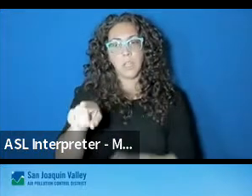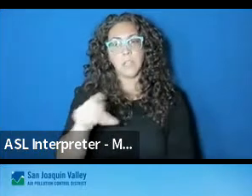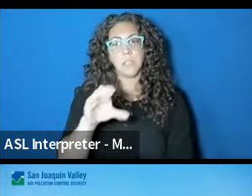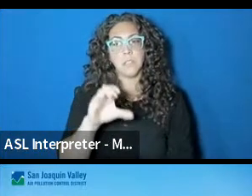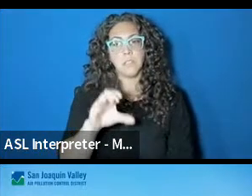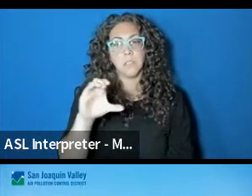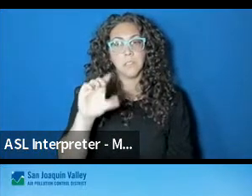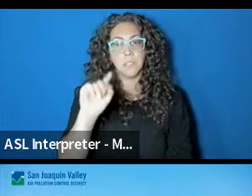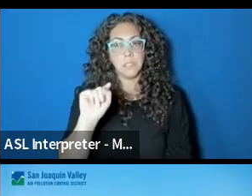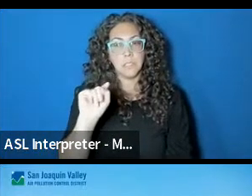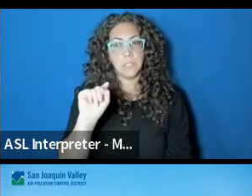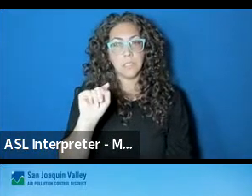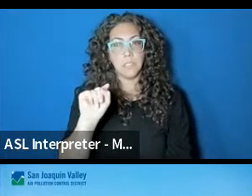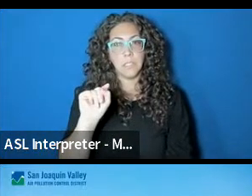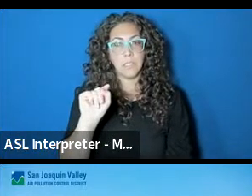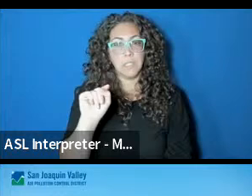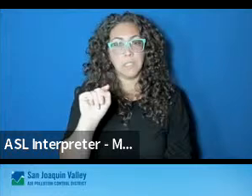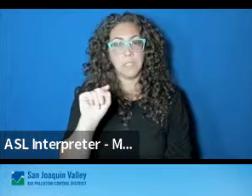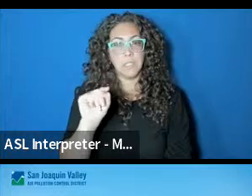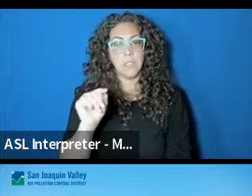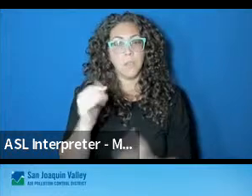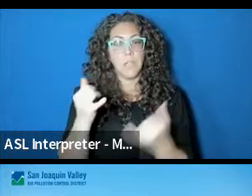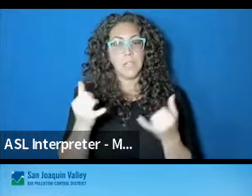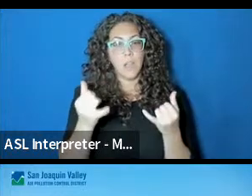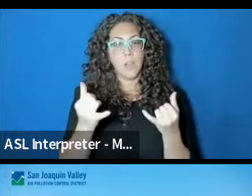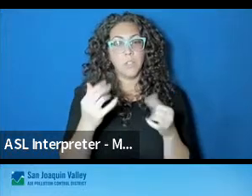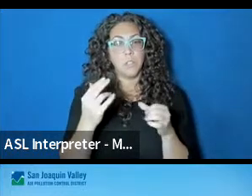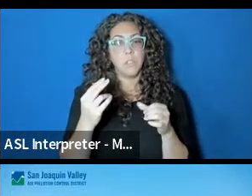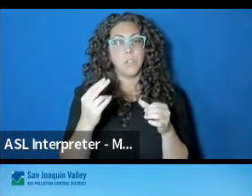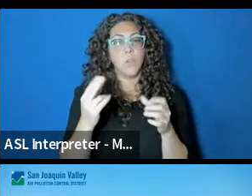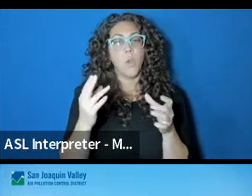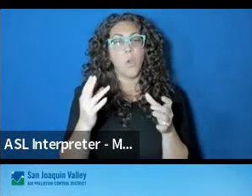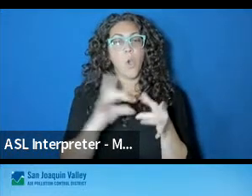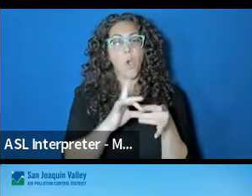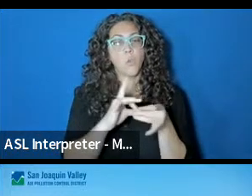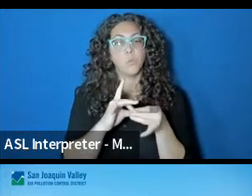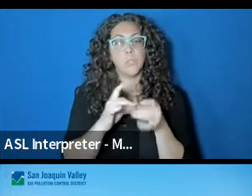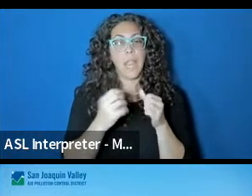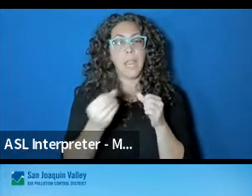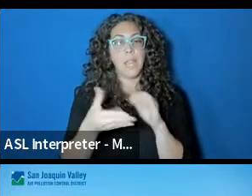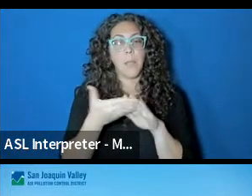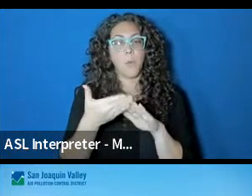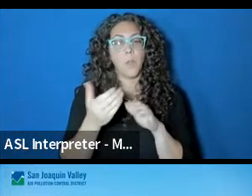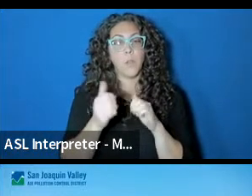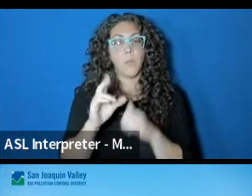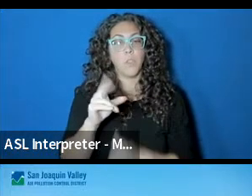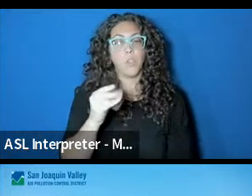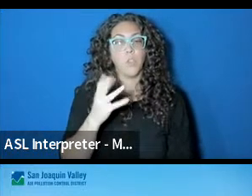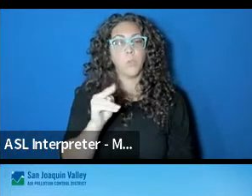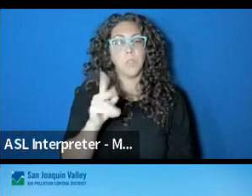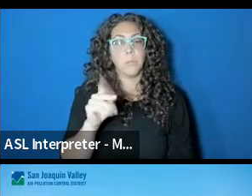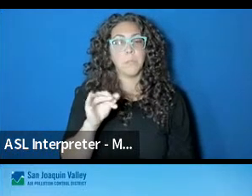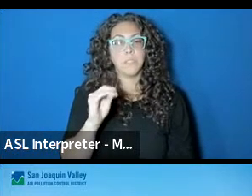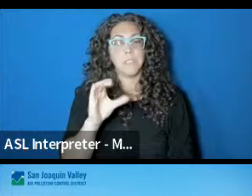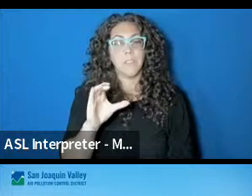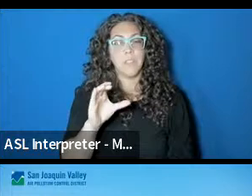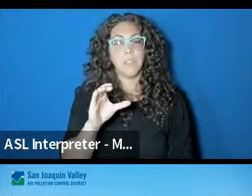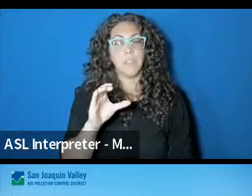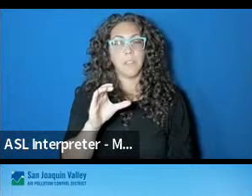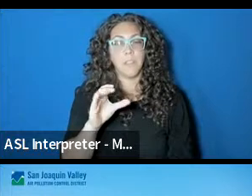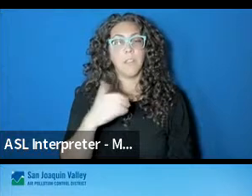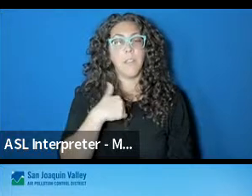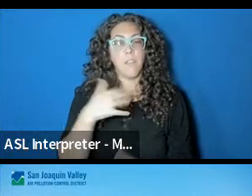is jointly owned and operated by Union Pacific and BNSF. A lot of moving parts for government incentives and tax